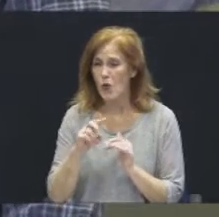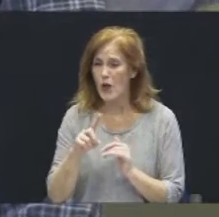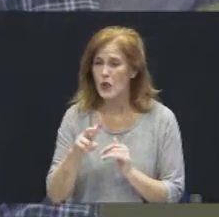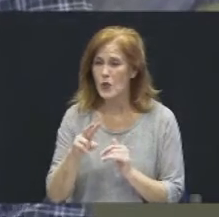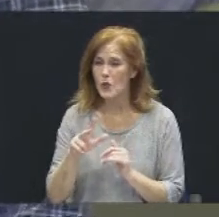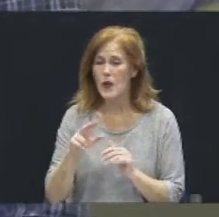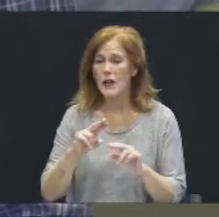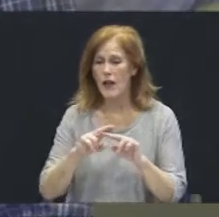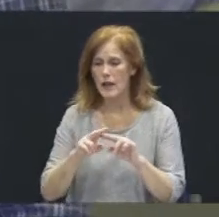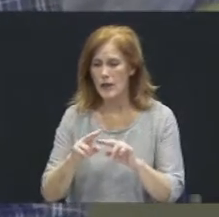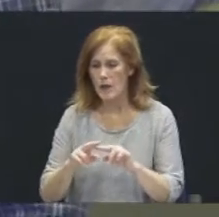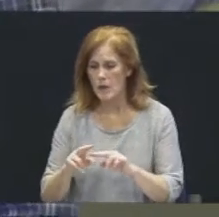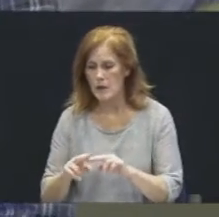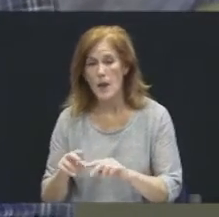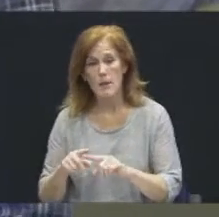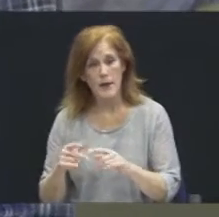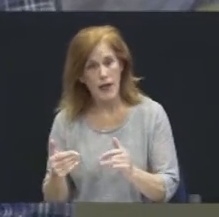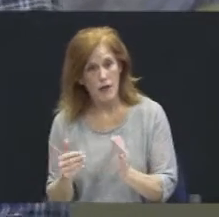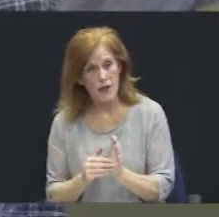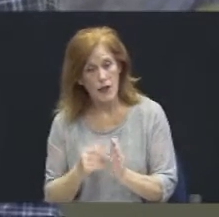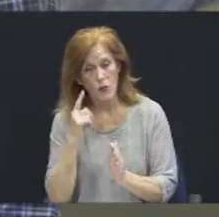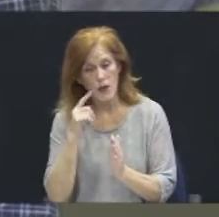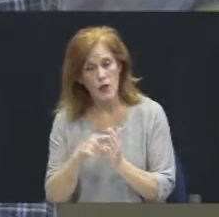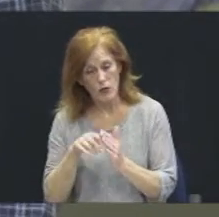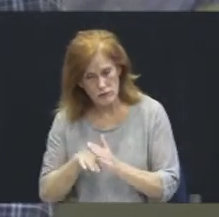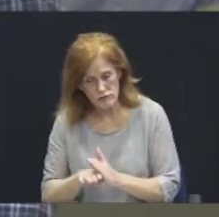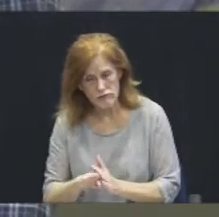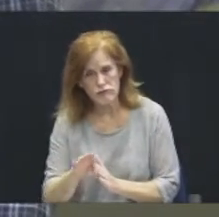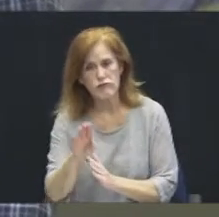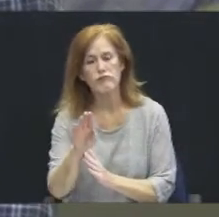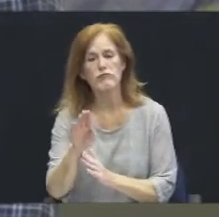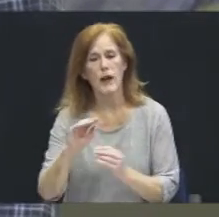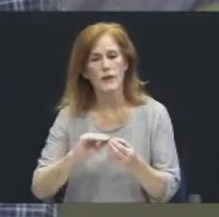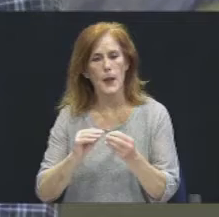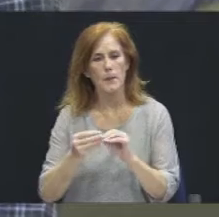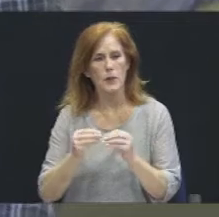now we're looking at an upward trend again. So